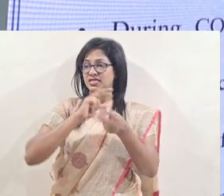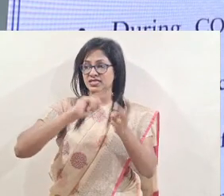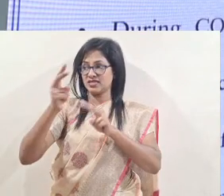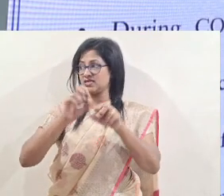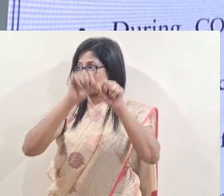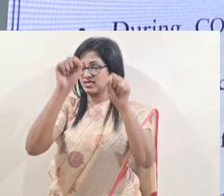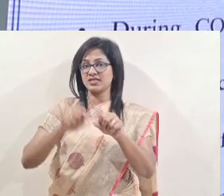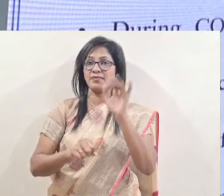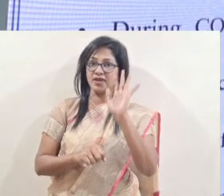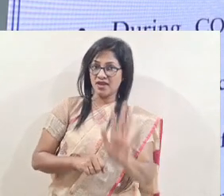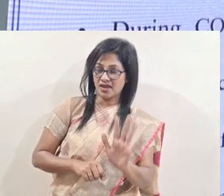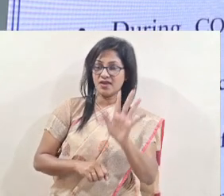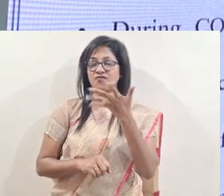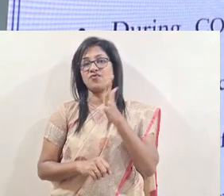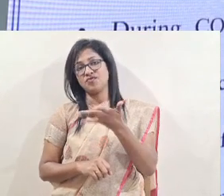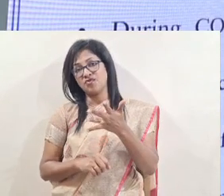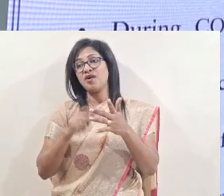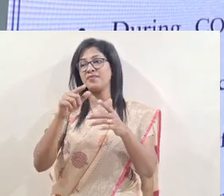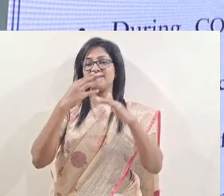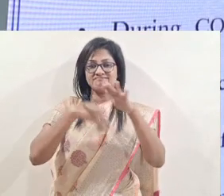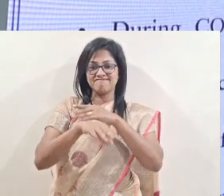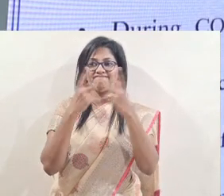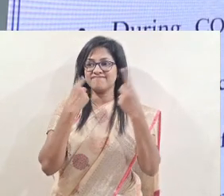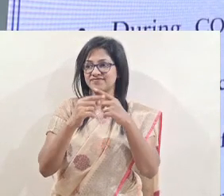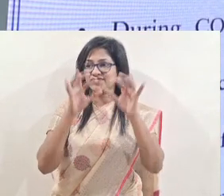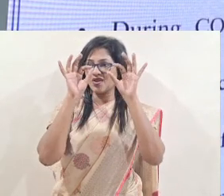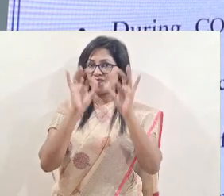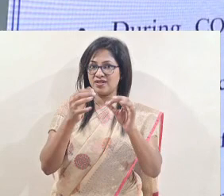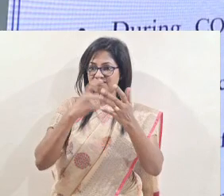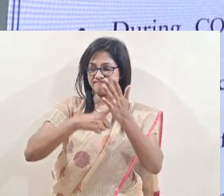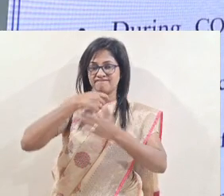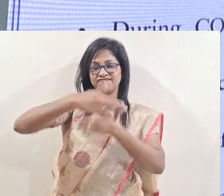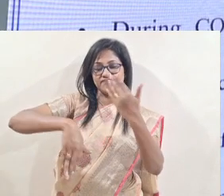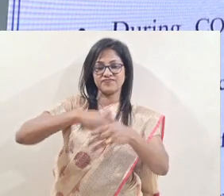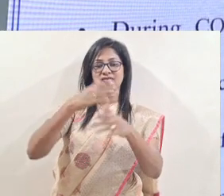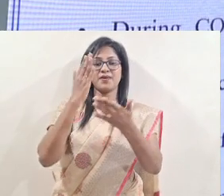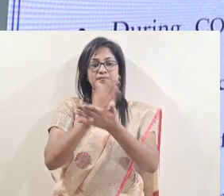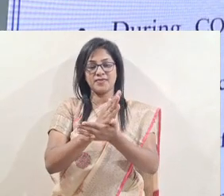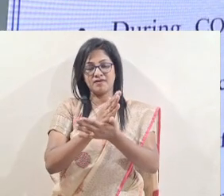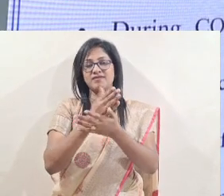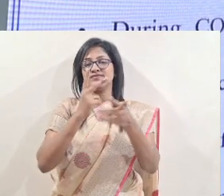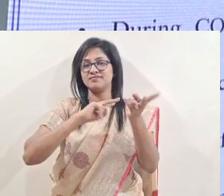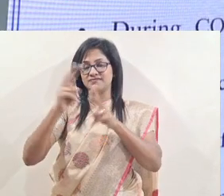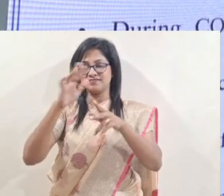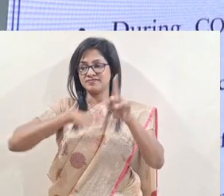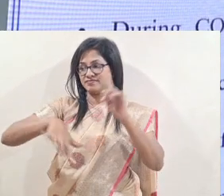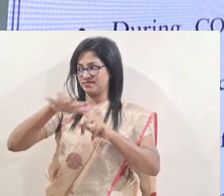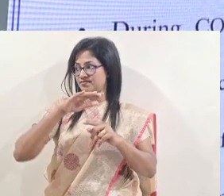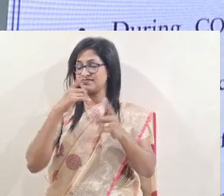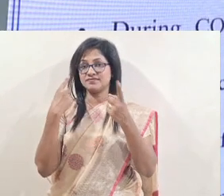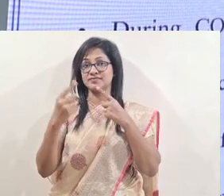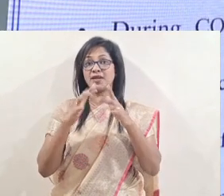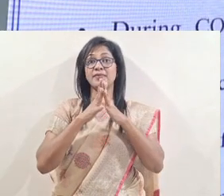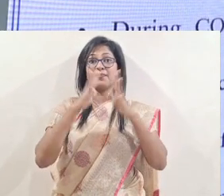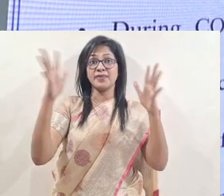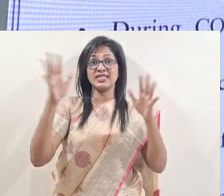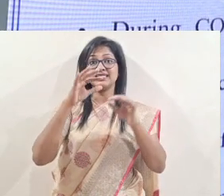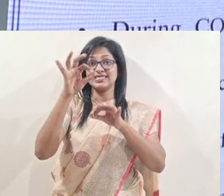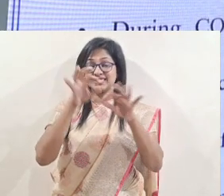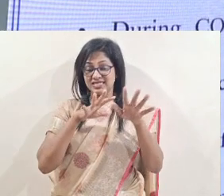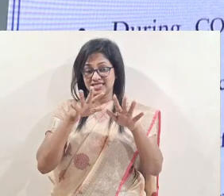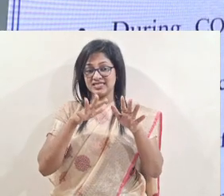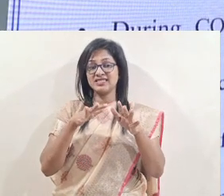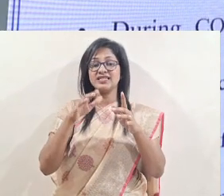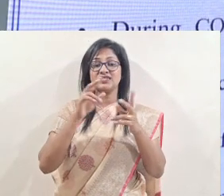can always explore the well-regulated paratransit service in these areas. But in larger cities where the bus transit is there, combining